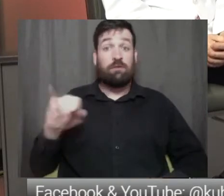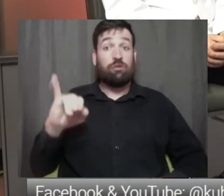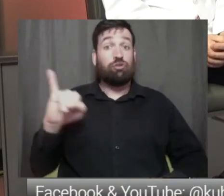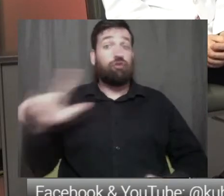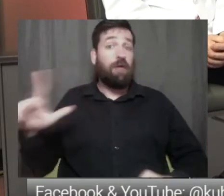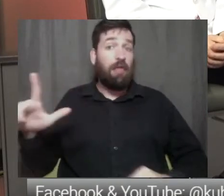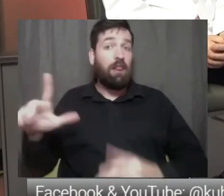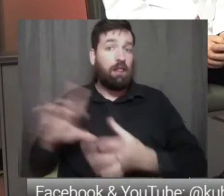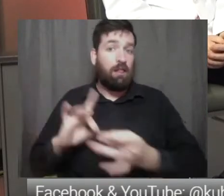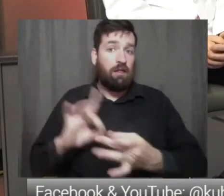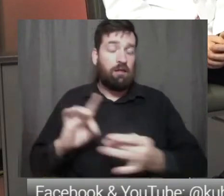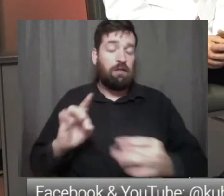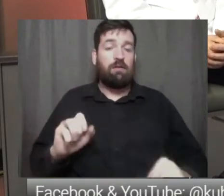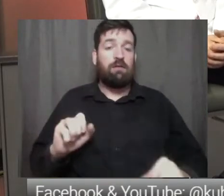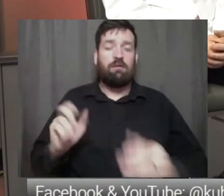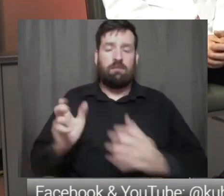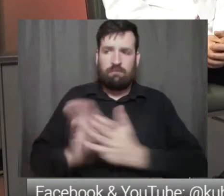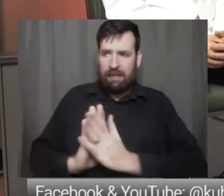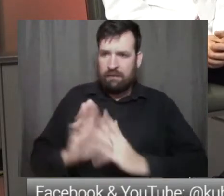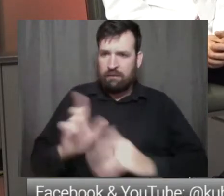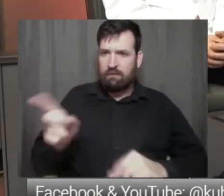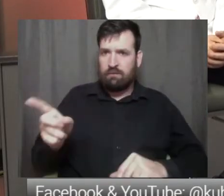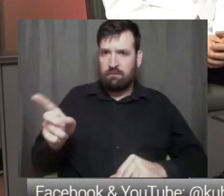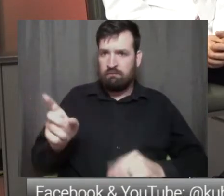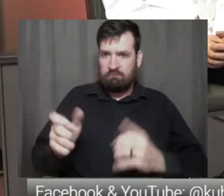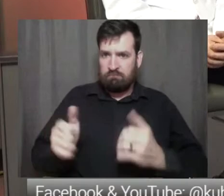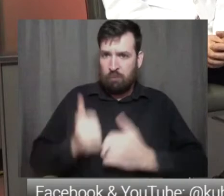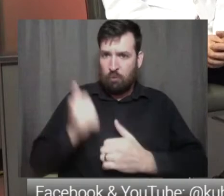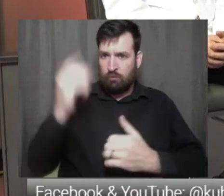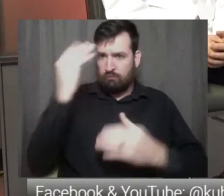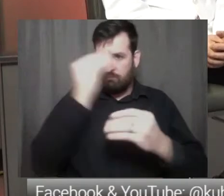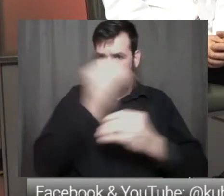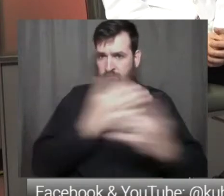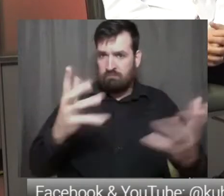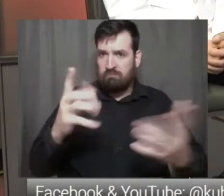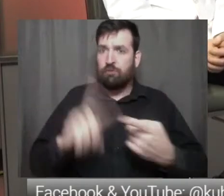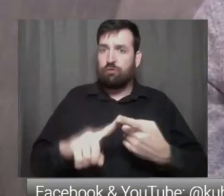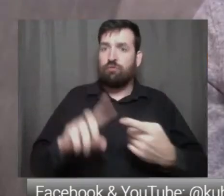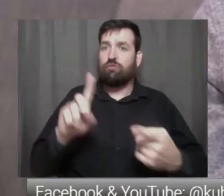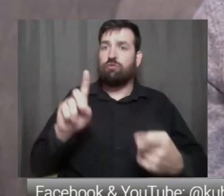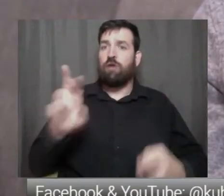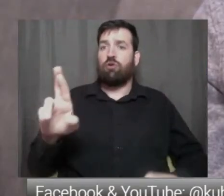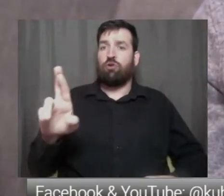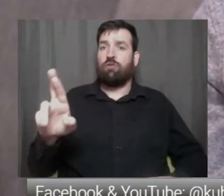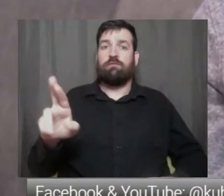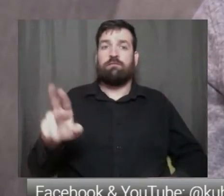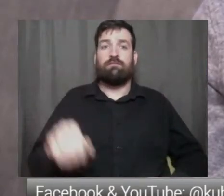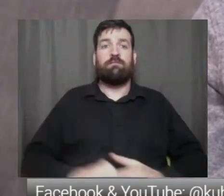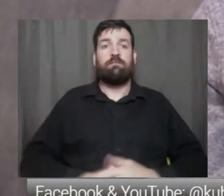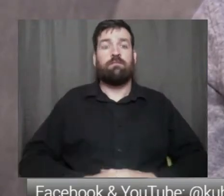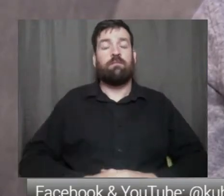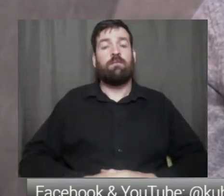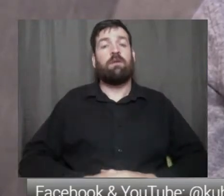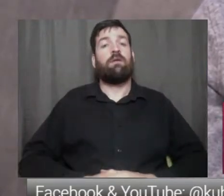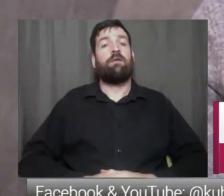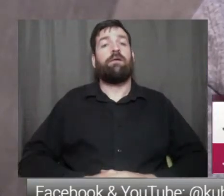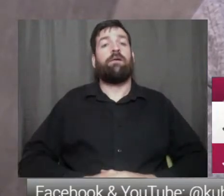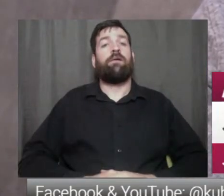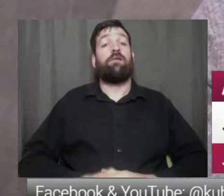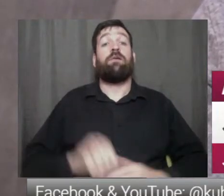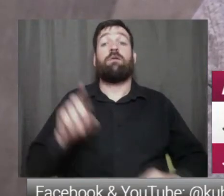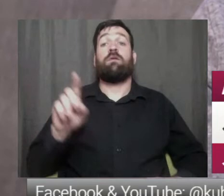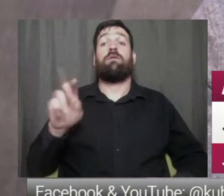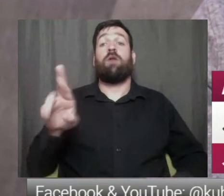her, what do you most want to say to the doctor? And here's what Jill said. I think that Dr. Sheldon